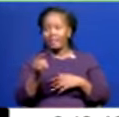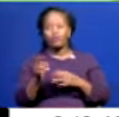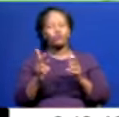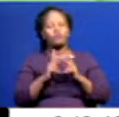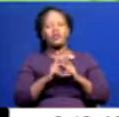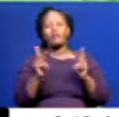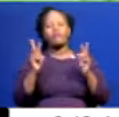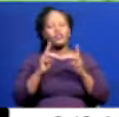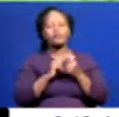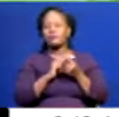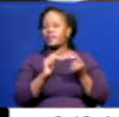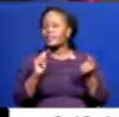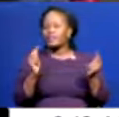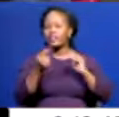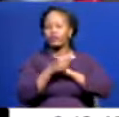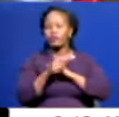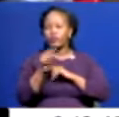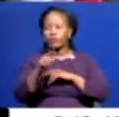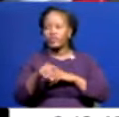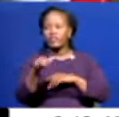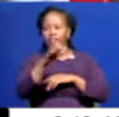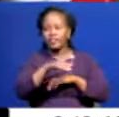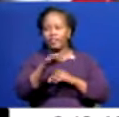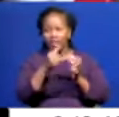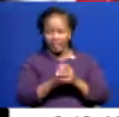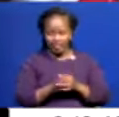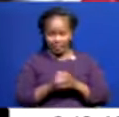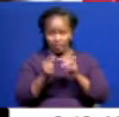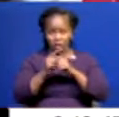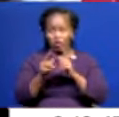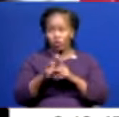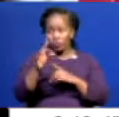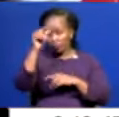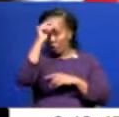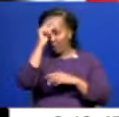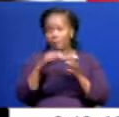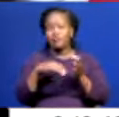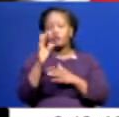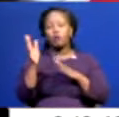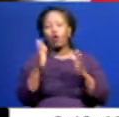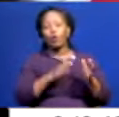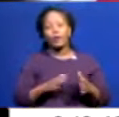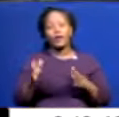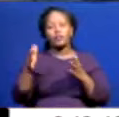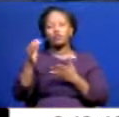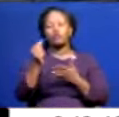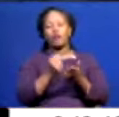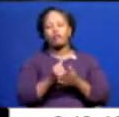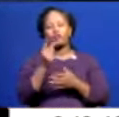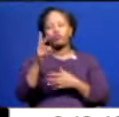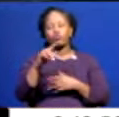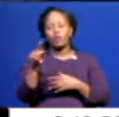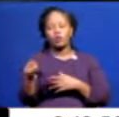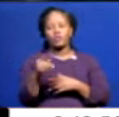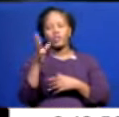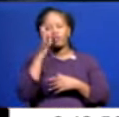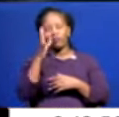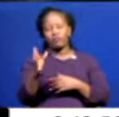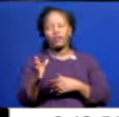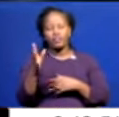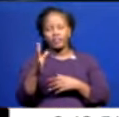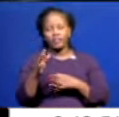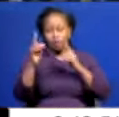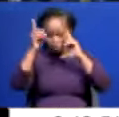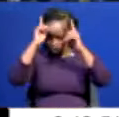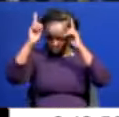big transformation in this area. This comes as the government further plans to roll out 25,000 free Wi-Fi hotspots all over the country